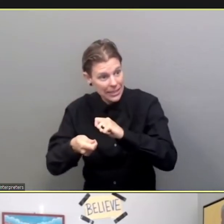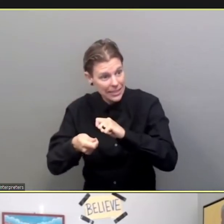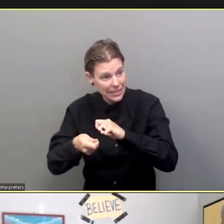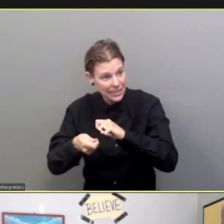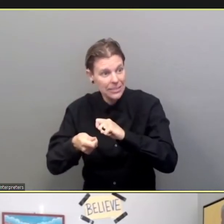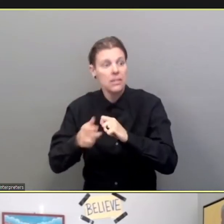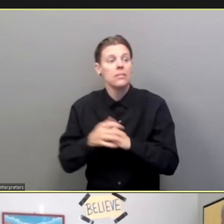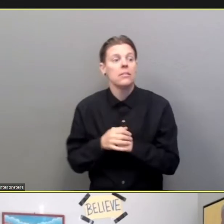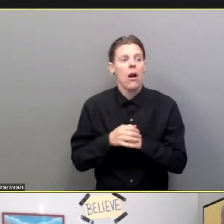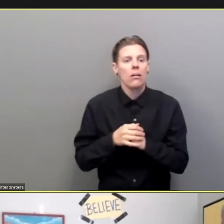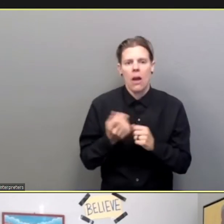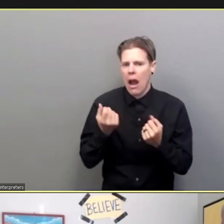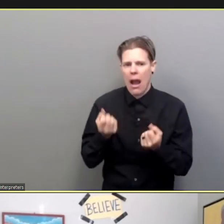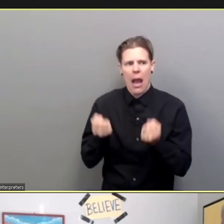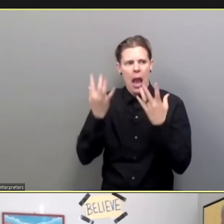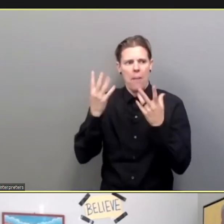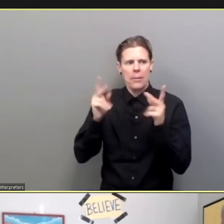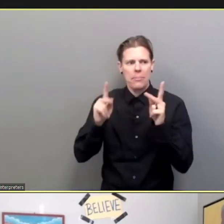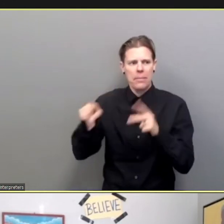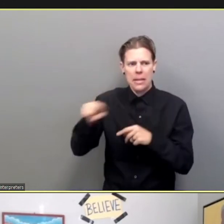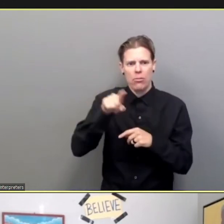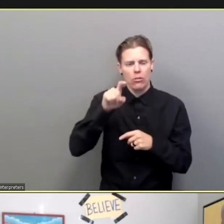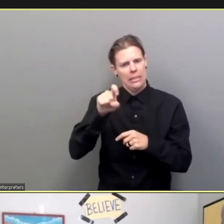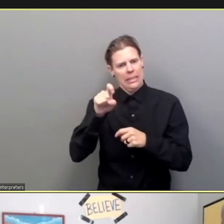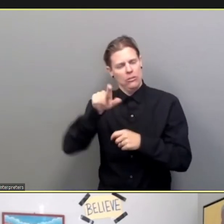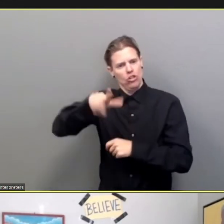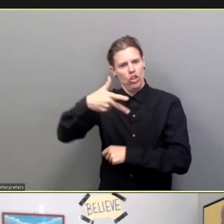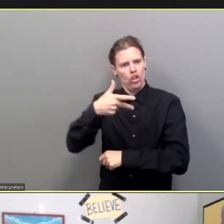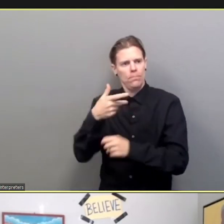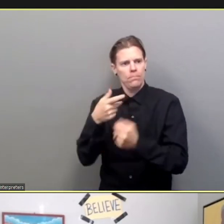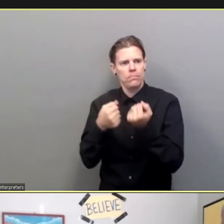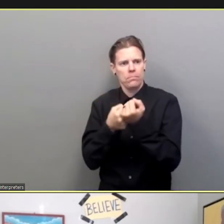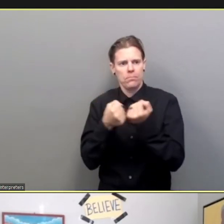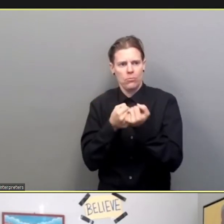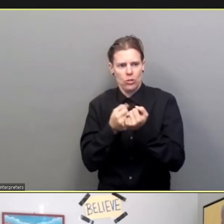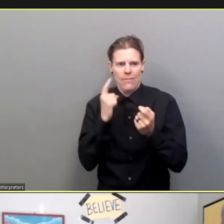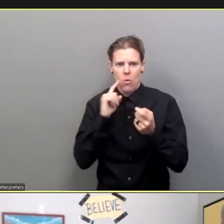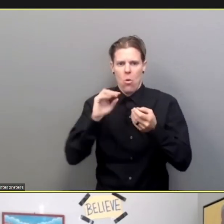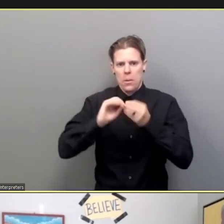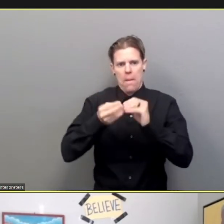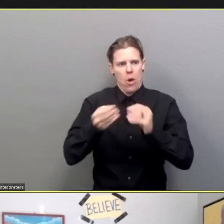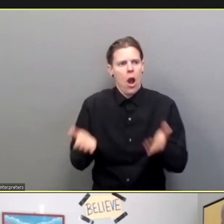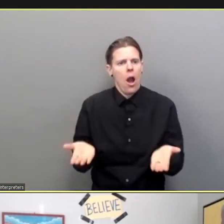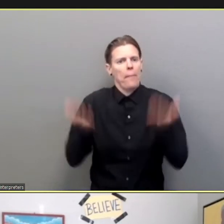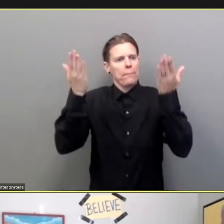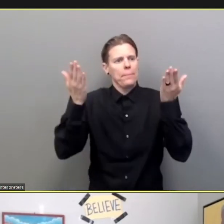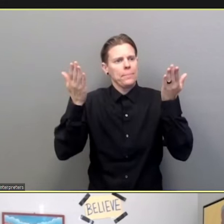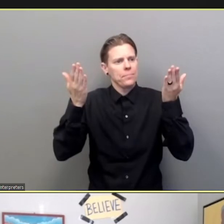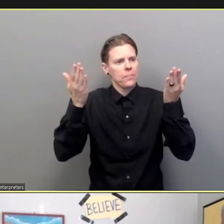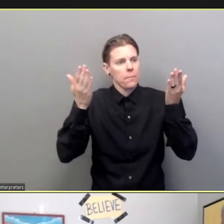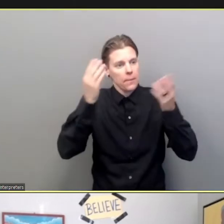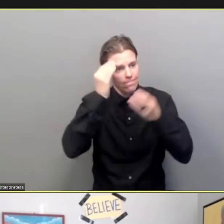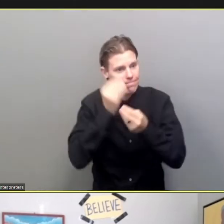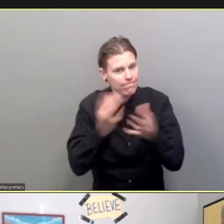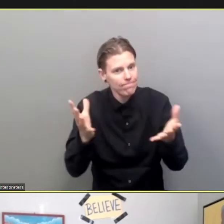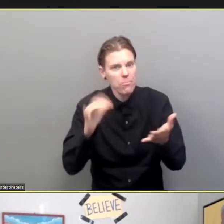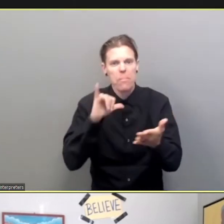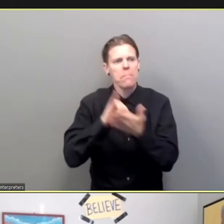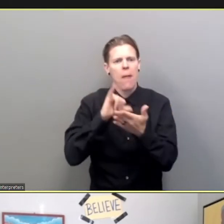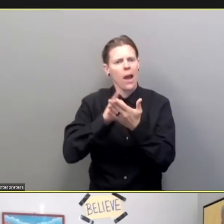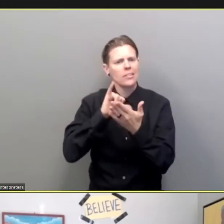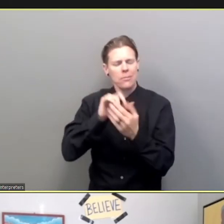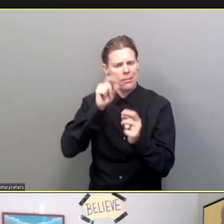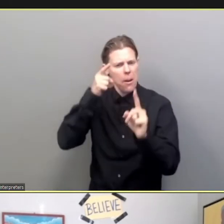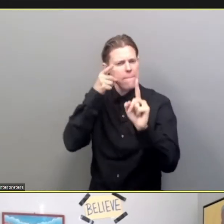but Christine and I will still have stuff to say about it. So the first thing I would say is the one thing you left out is Delta and the emergence of